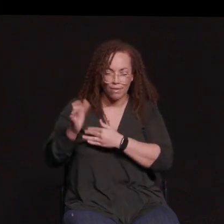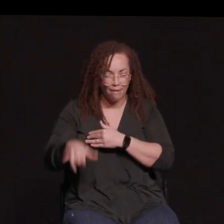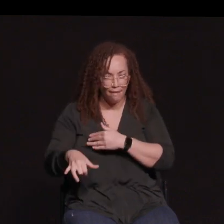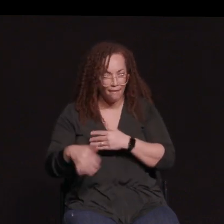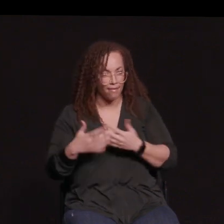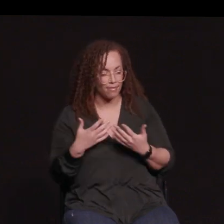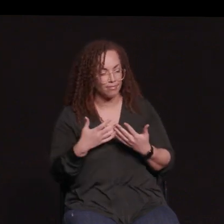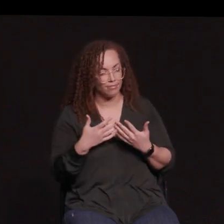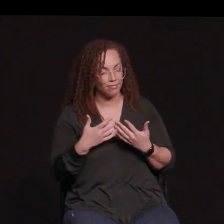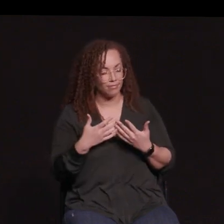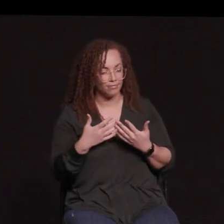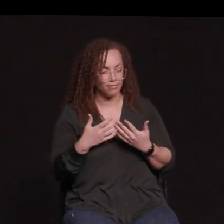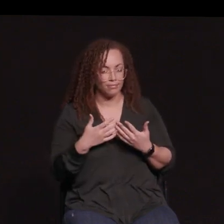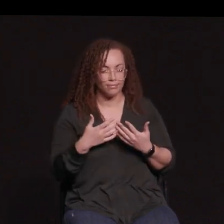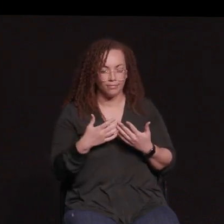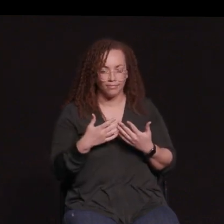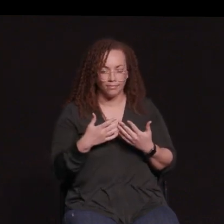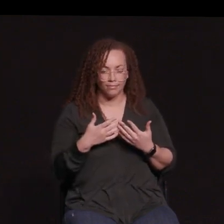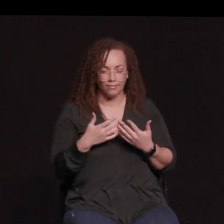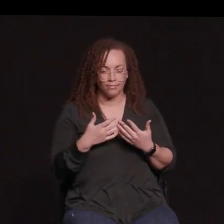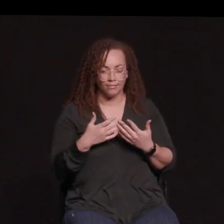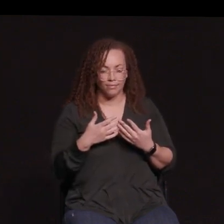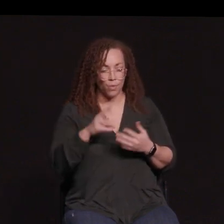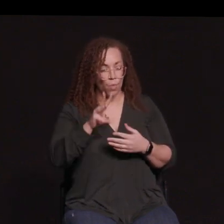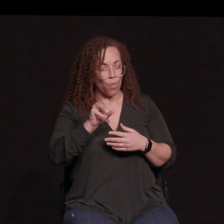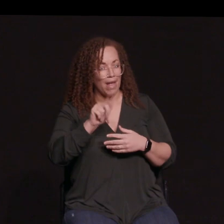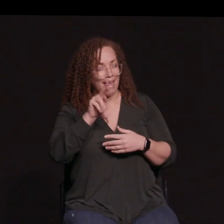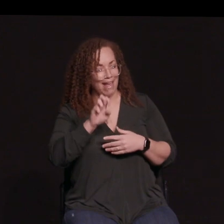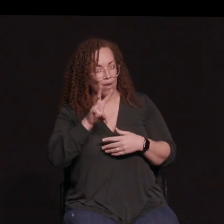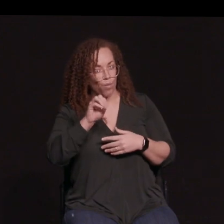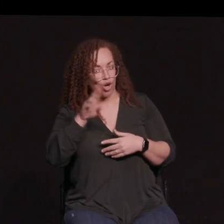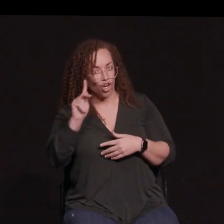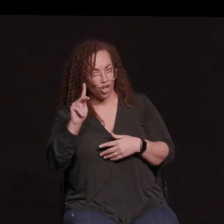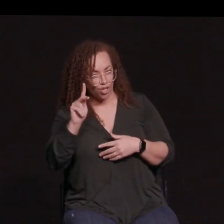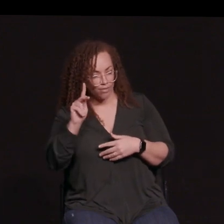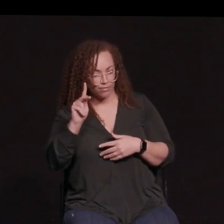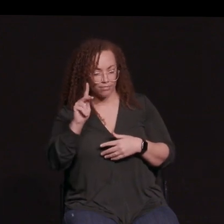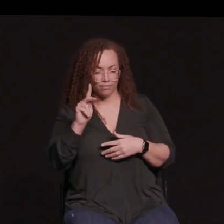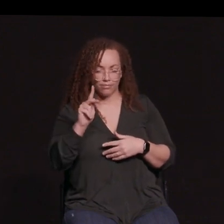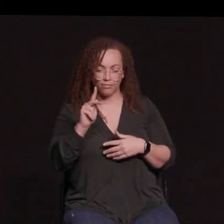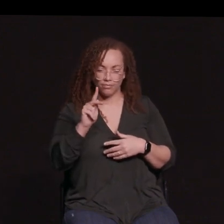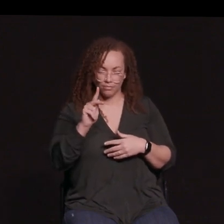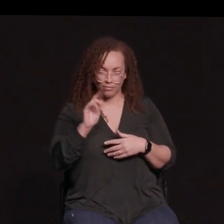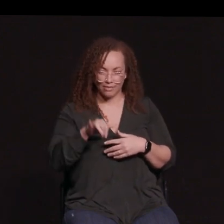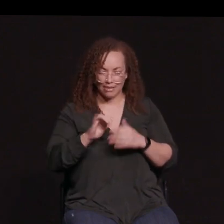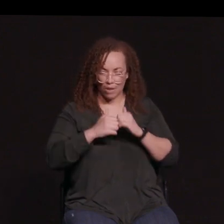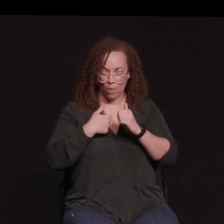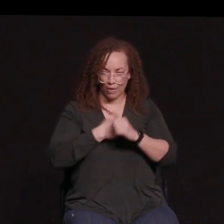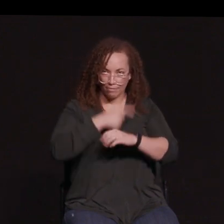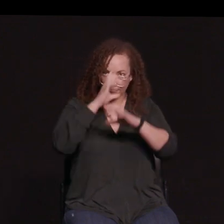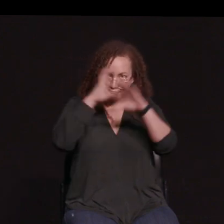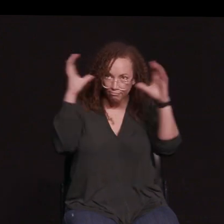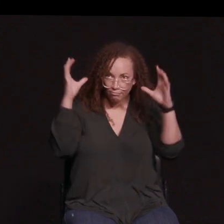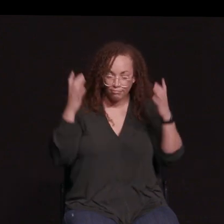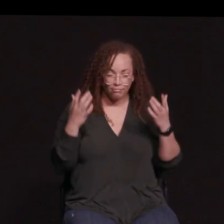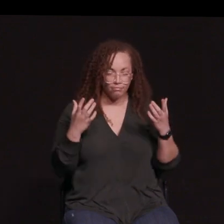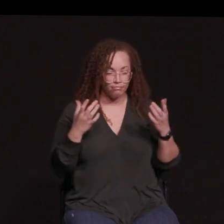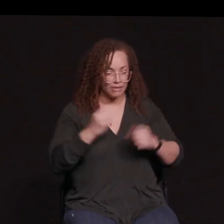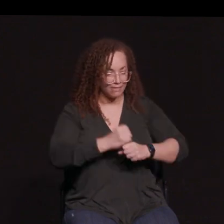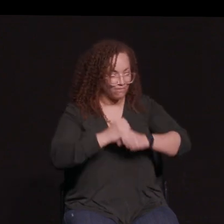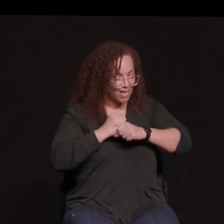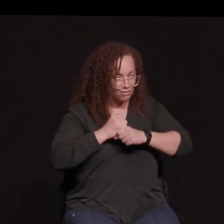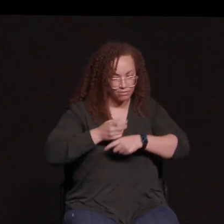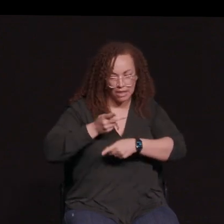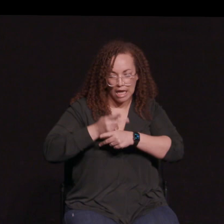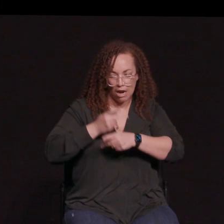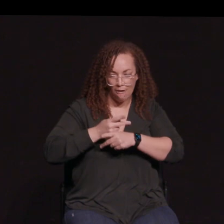Wake work describes how we imagine, defend, and care for Black lives always already